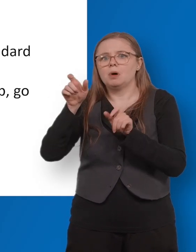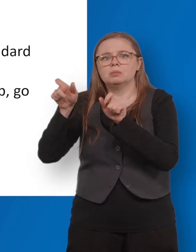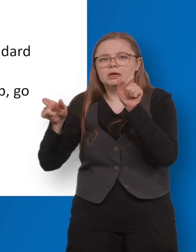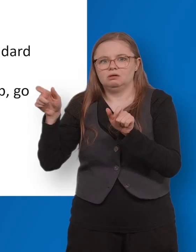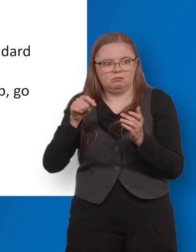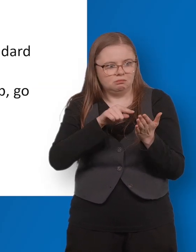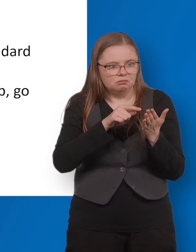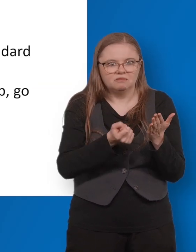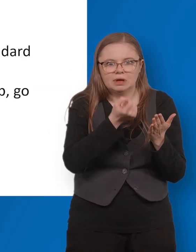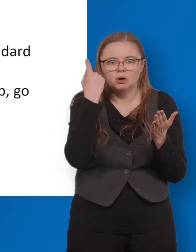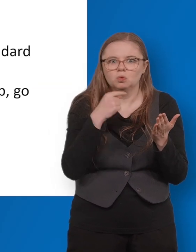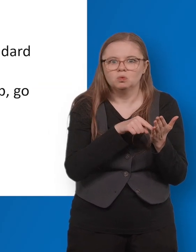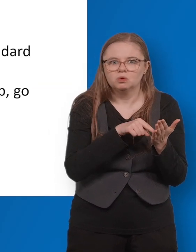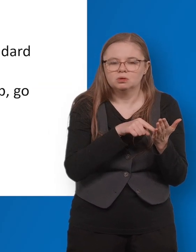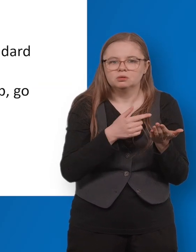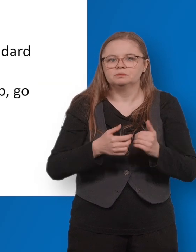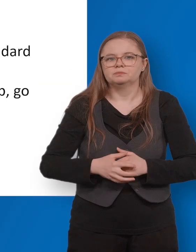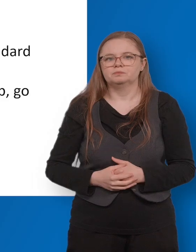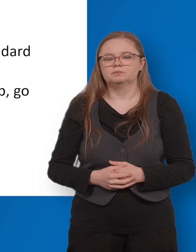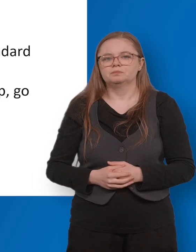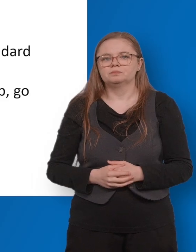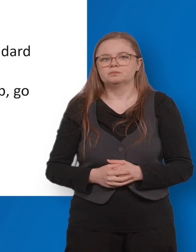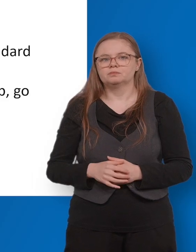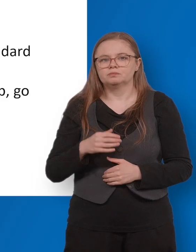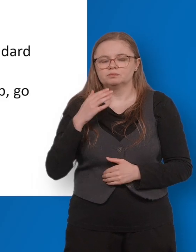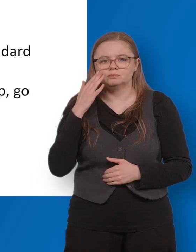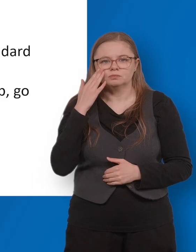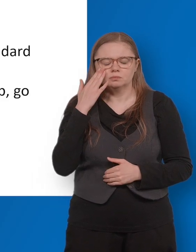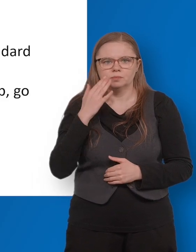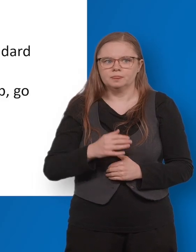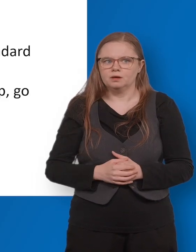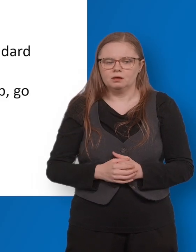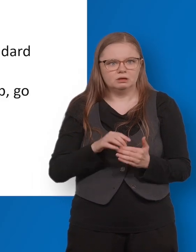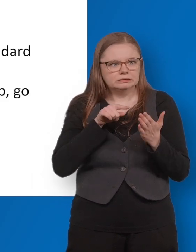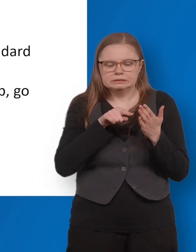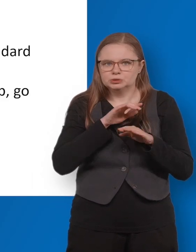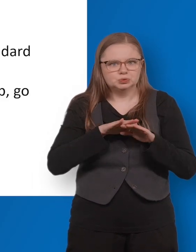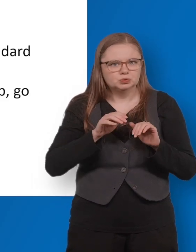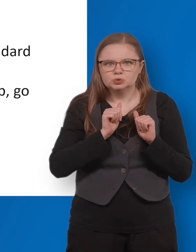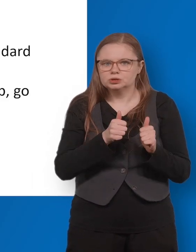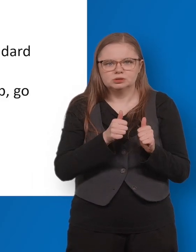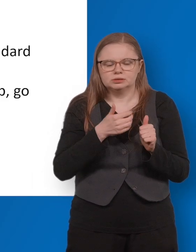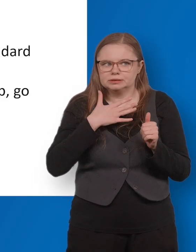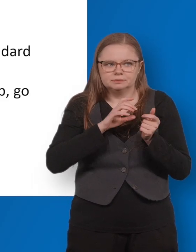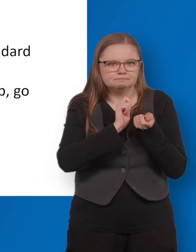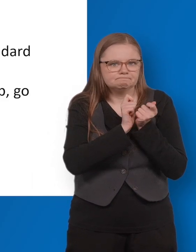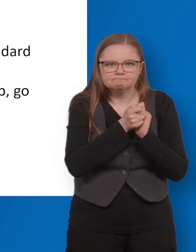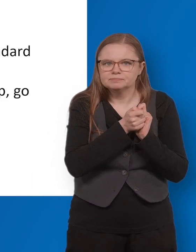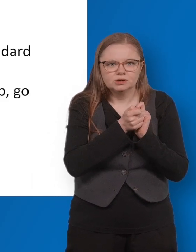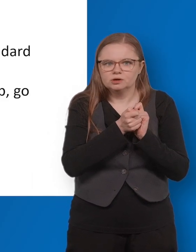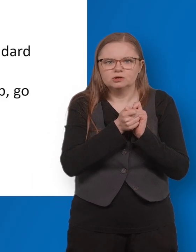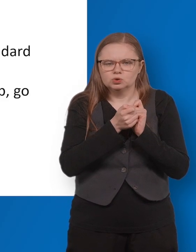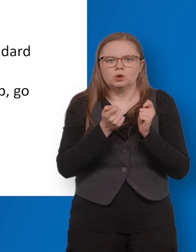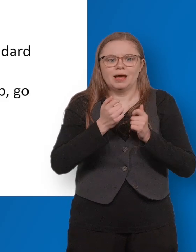don't understand. And that is not a good thing. Shouldn't we also adapt our ethics and research